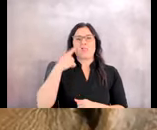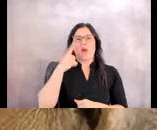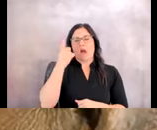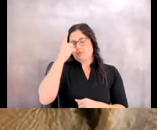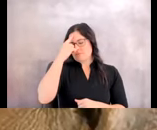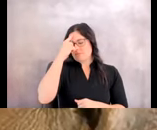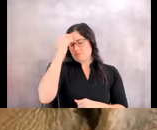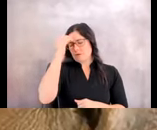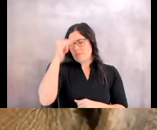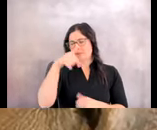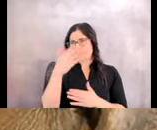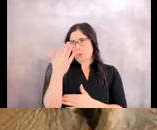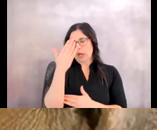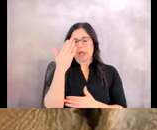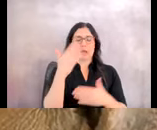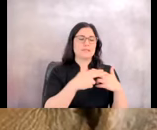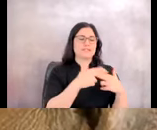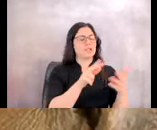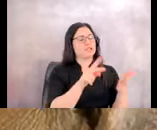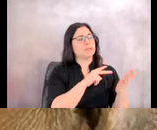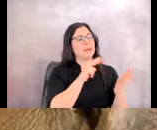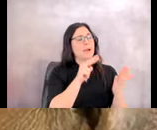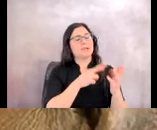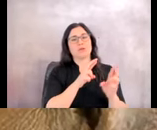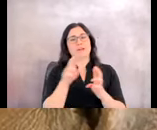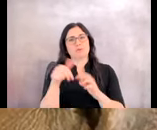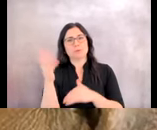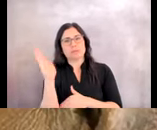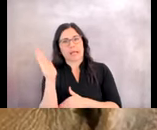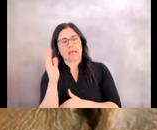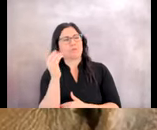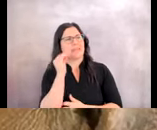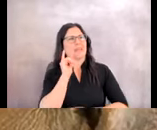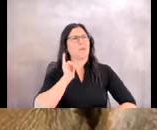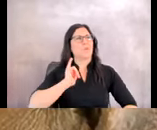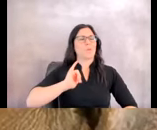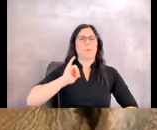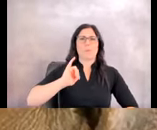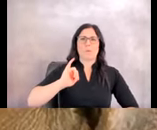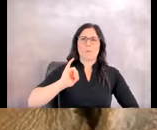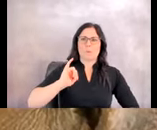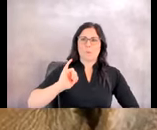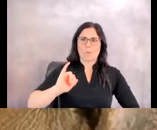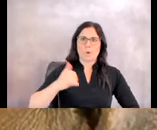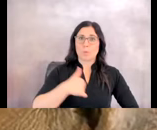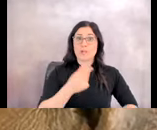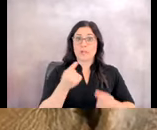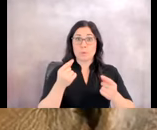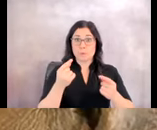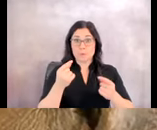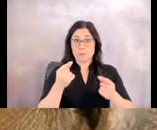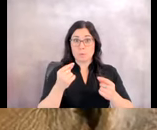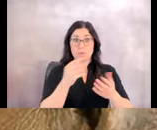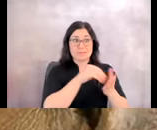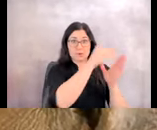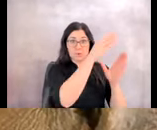I'm kind of going through our presentation in my head and getting ready is, you know, we plant seeds and we want